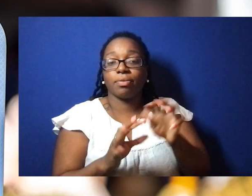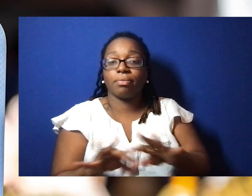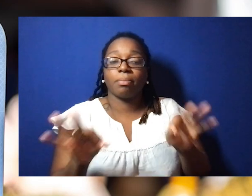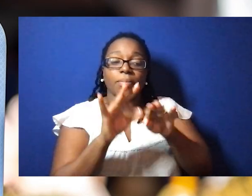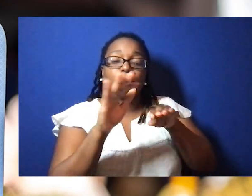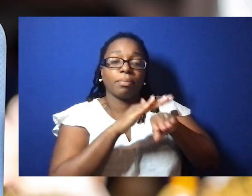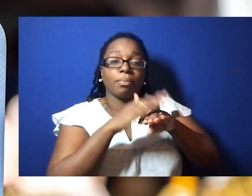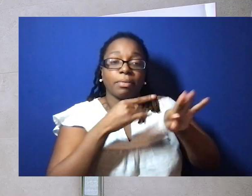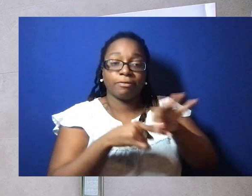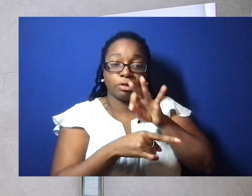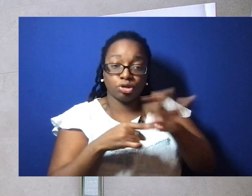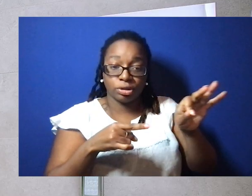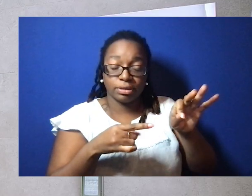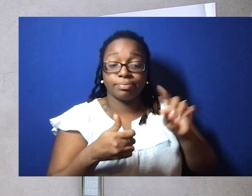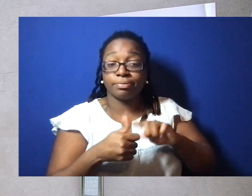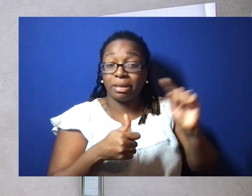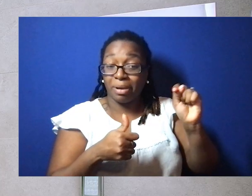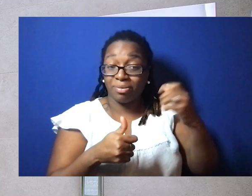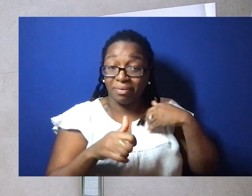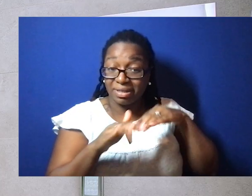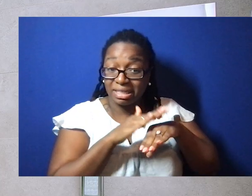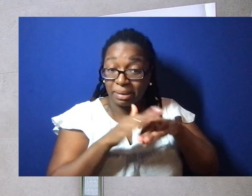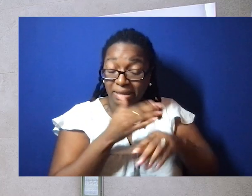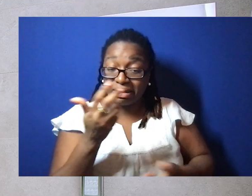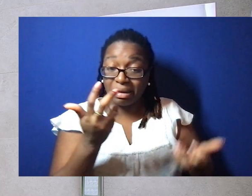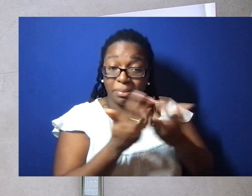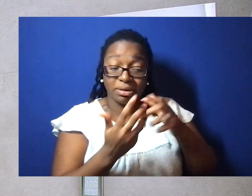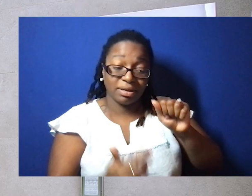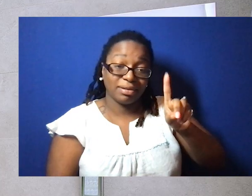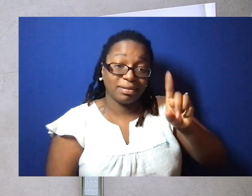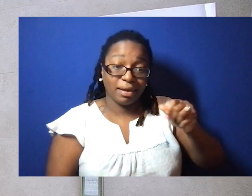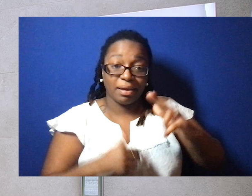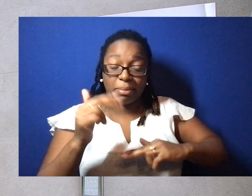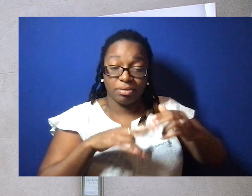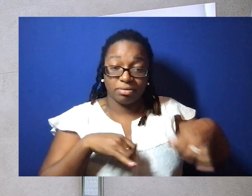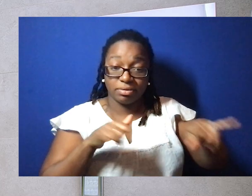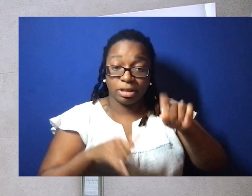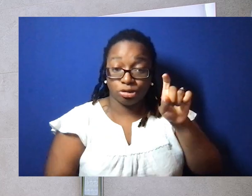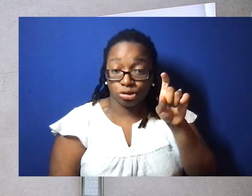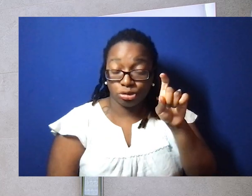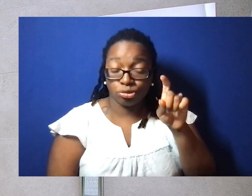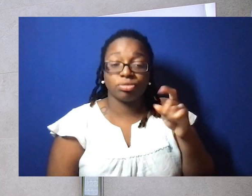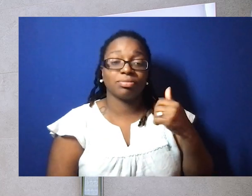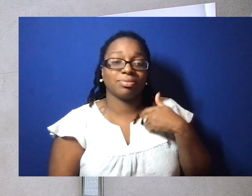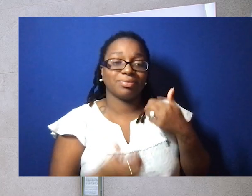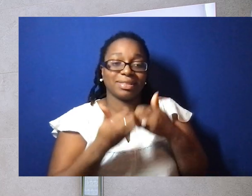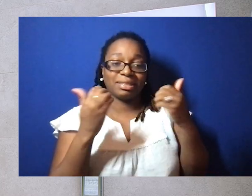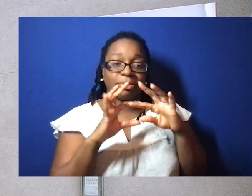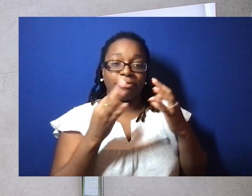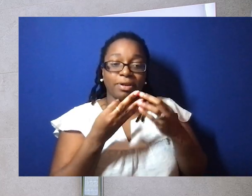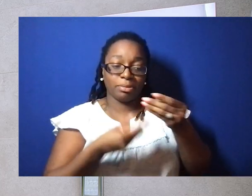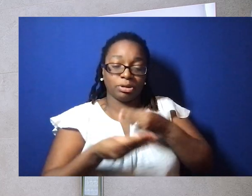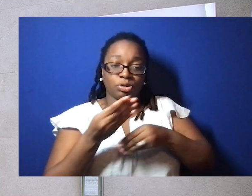accessibility features. Are there accessible restrooms that meet ADA building standards? Is there a separate